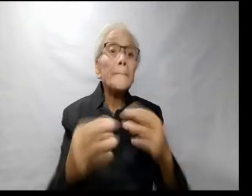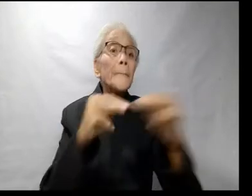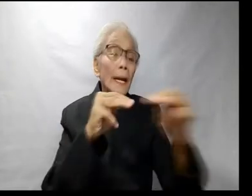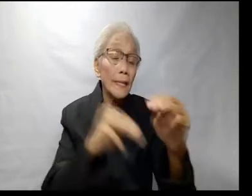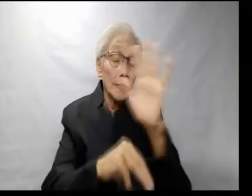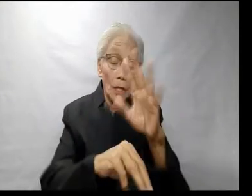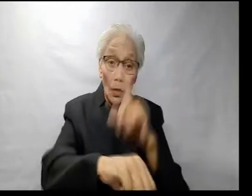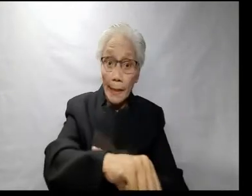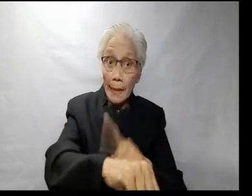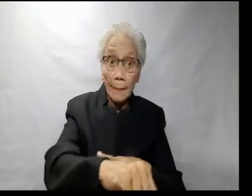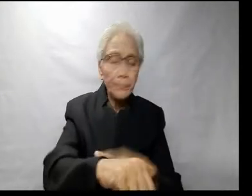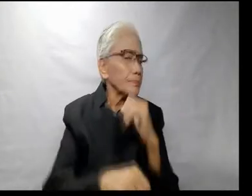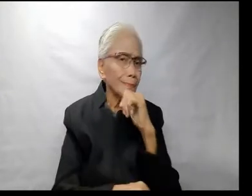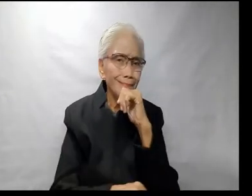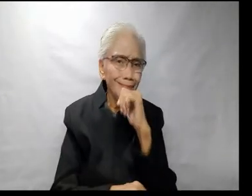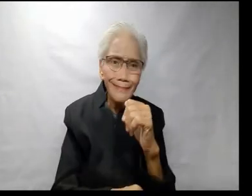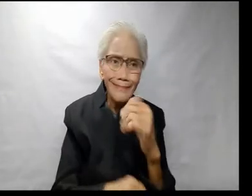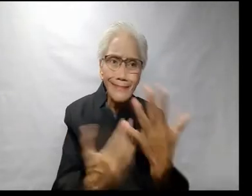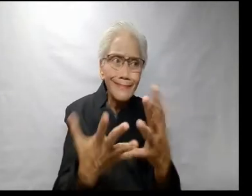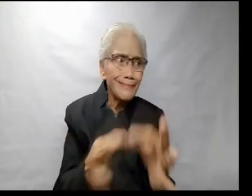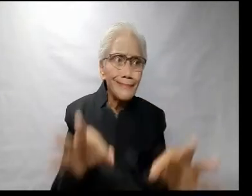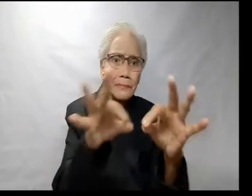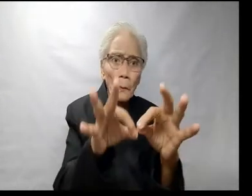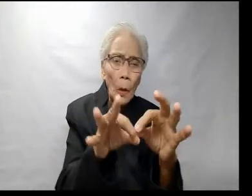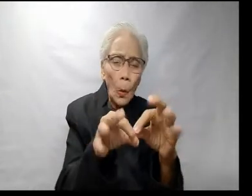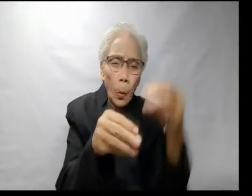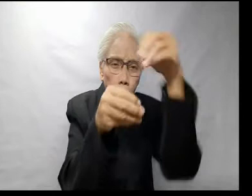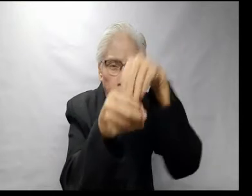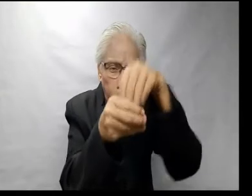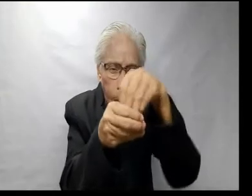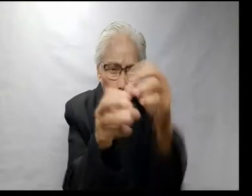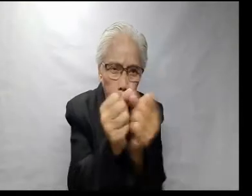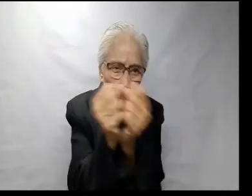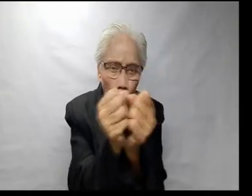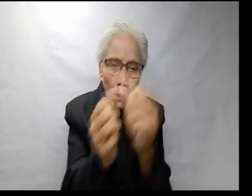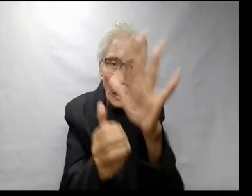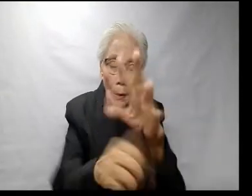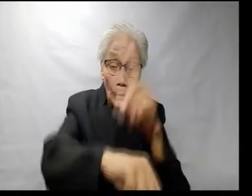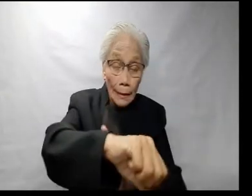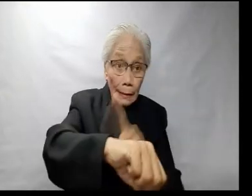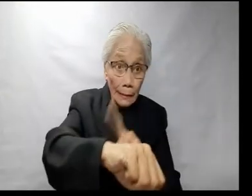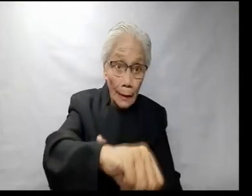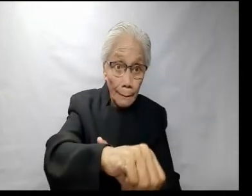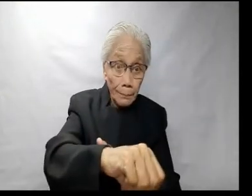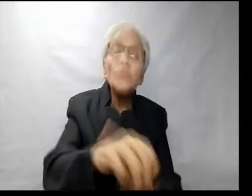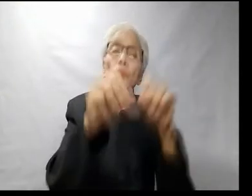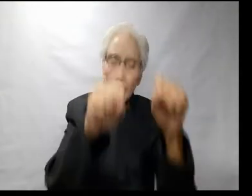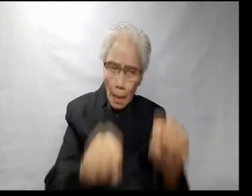this. Managing your time is not a matter of squeezing in more to your